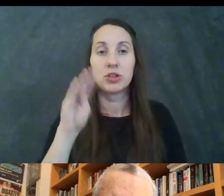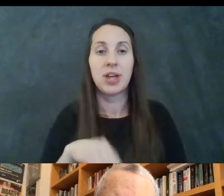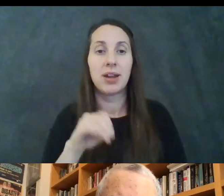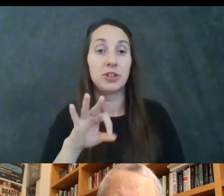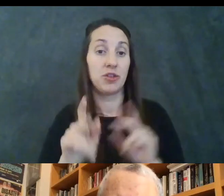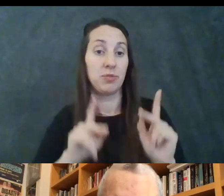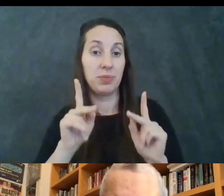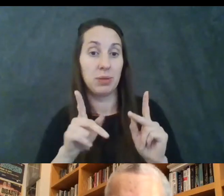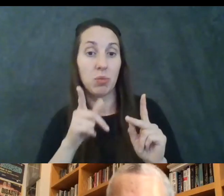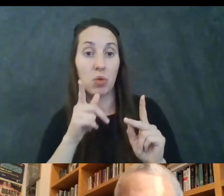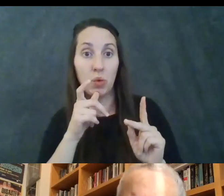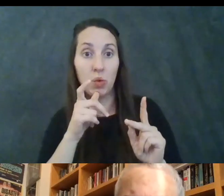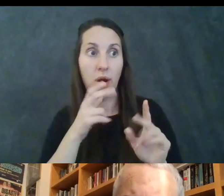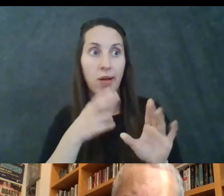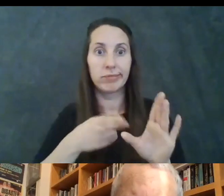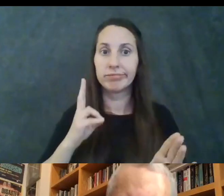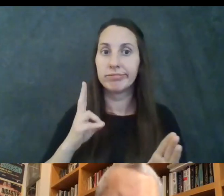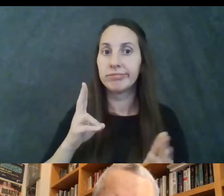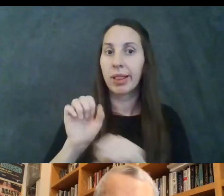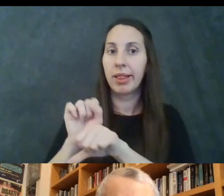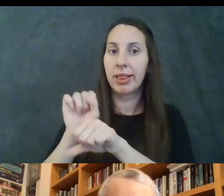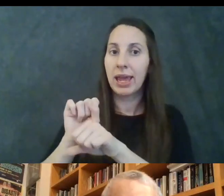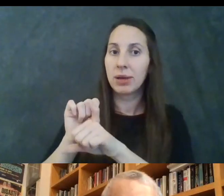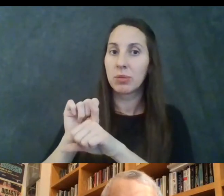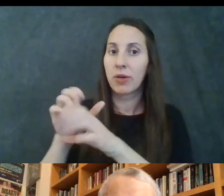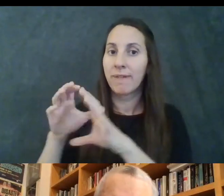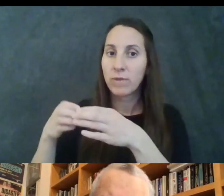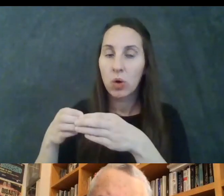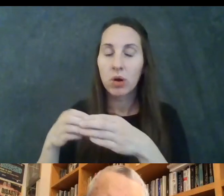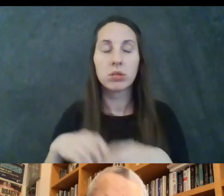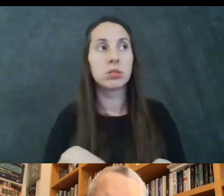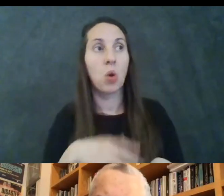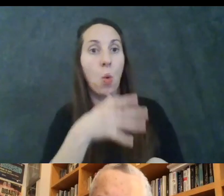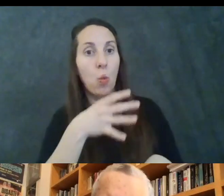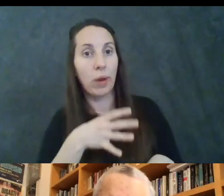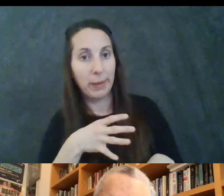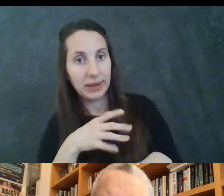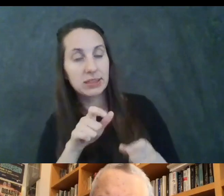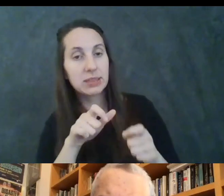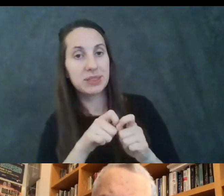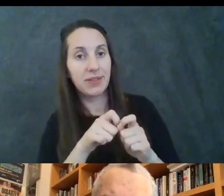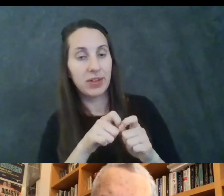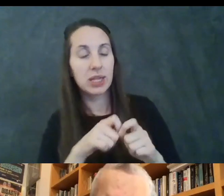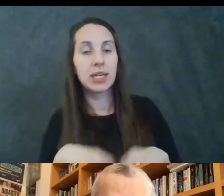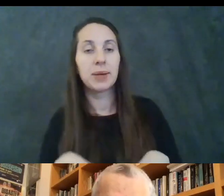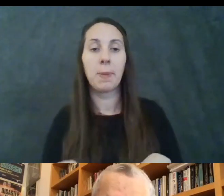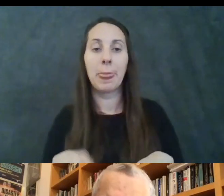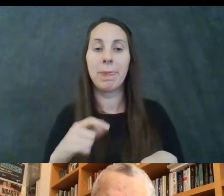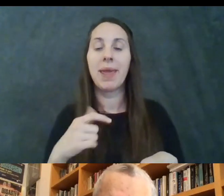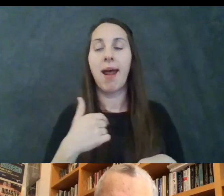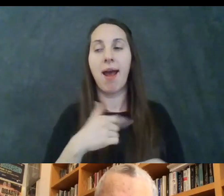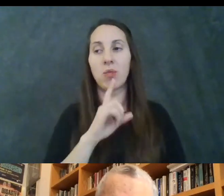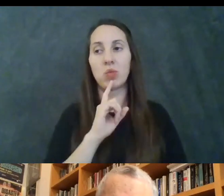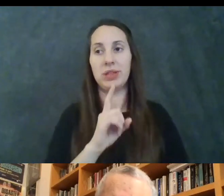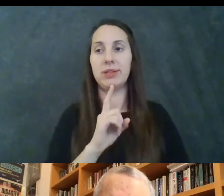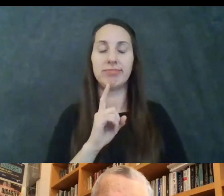out of the labor force. We see the number of women now that have moved out of the labor force, and I have no doubt